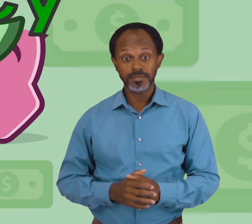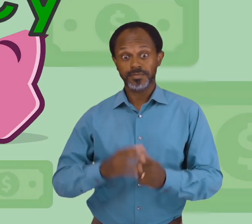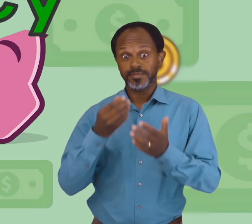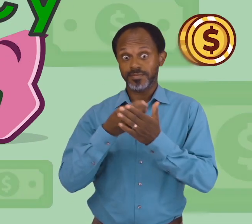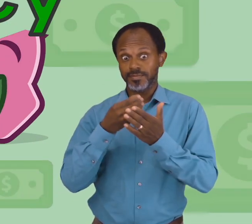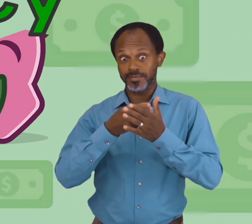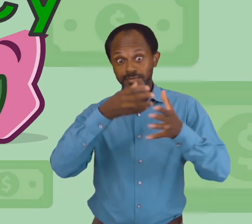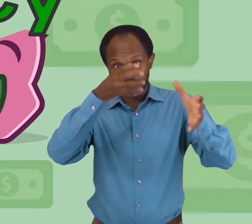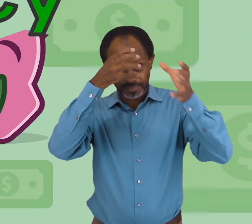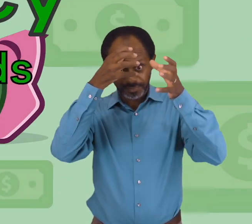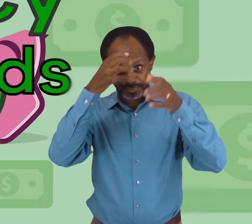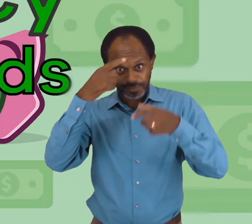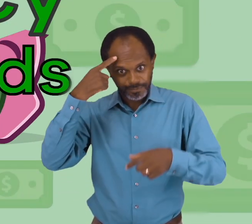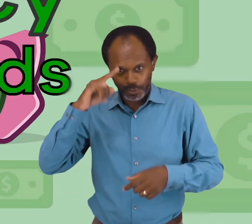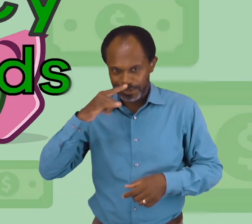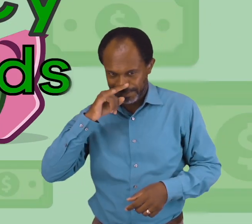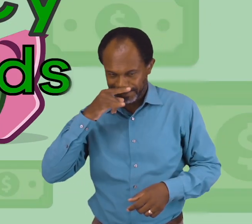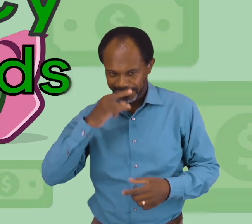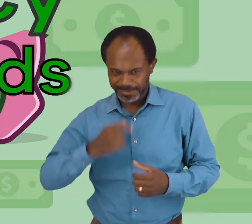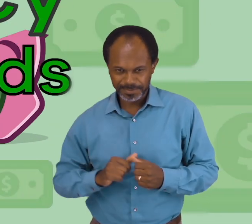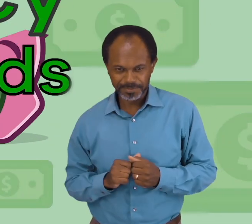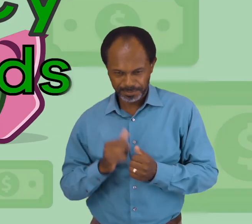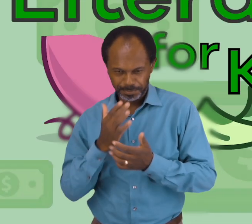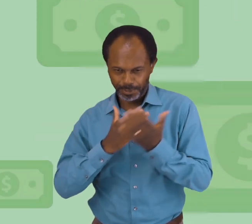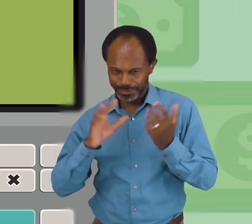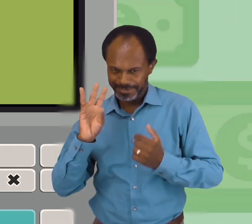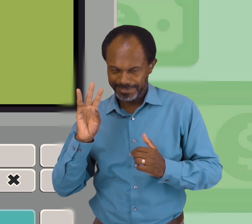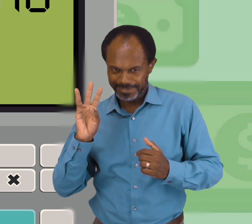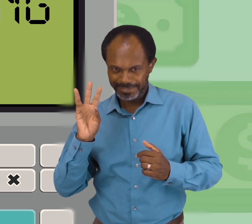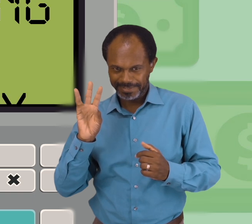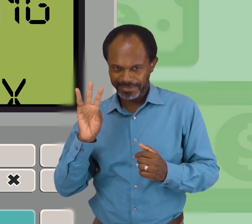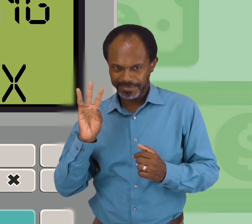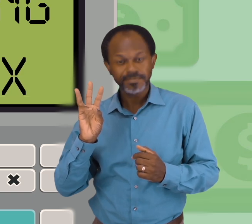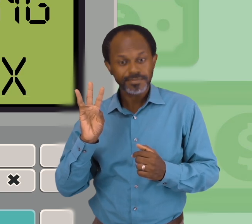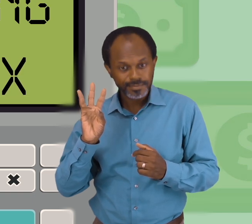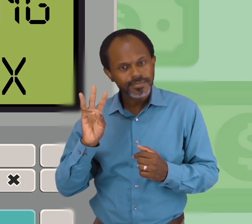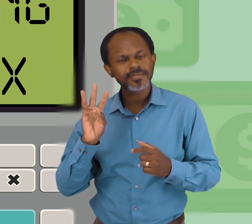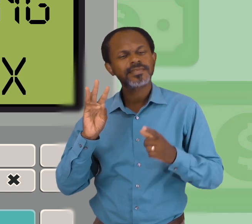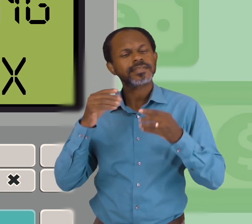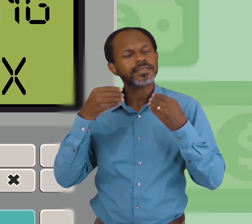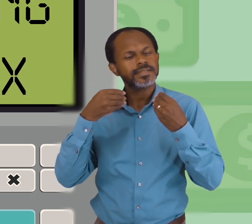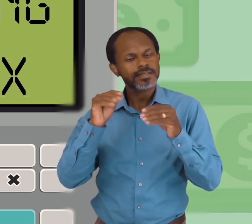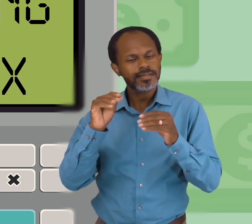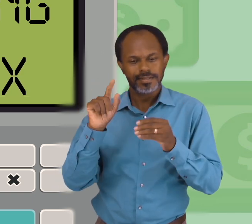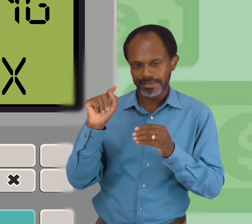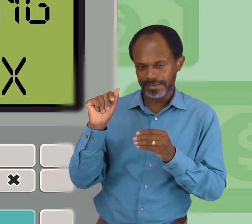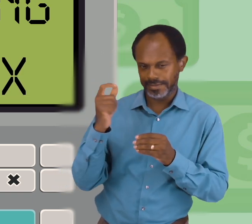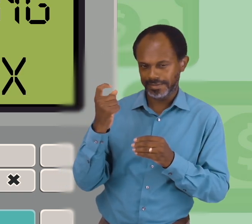Financial Literacy for Kids Part 6 Calculating Sales Tax